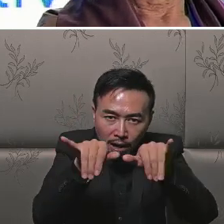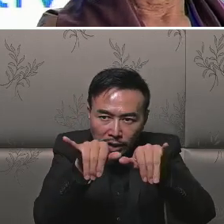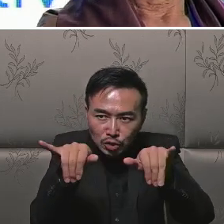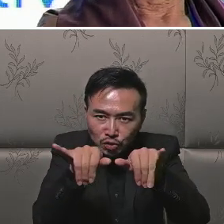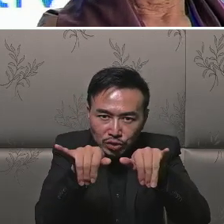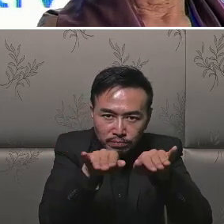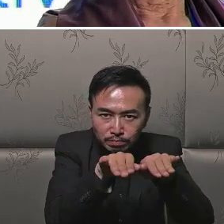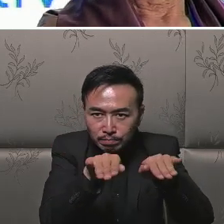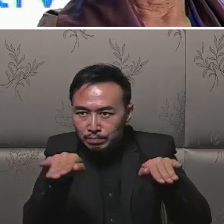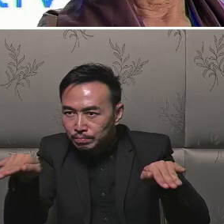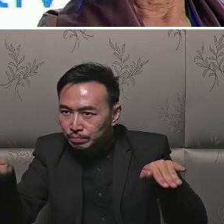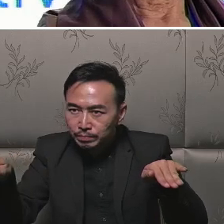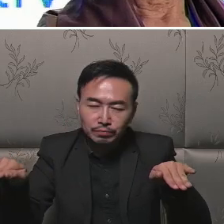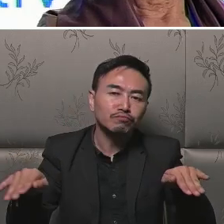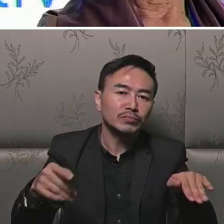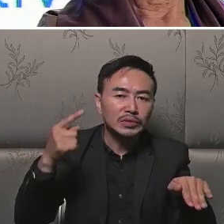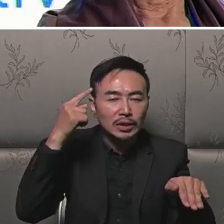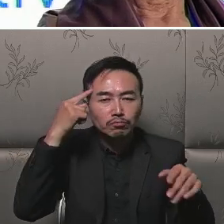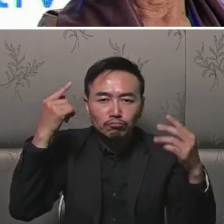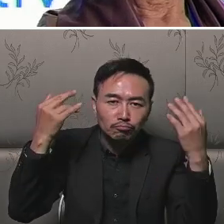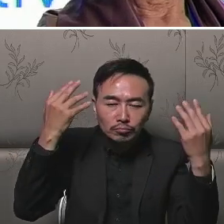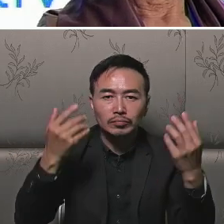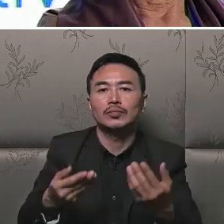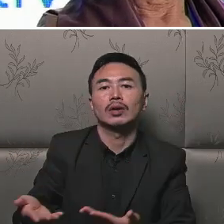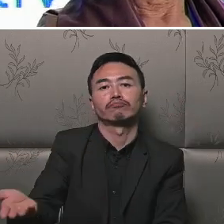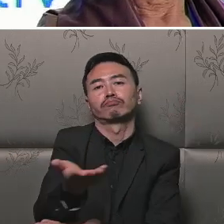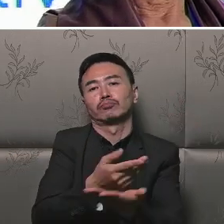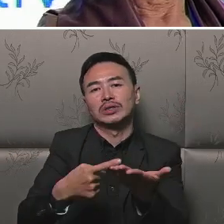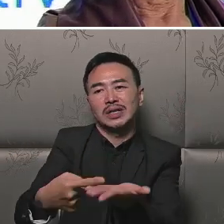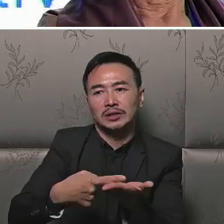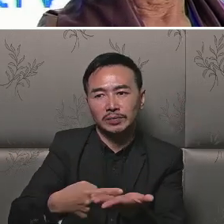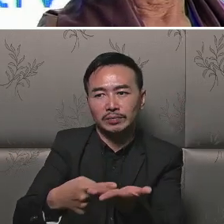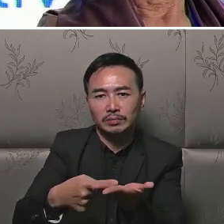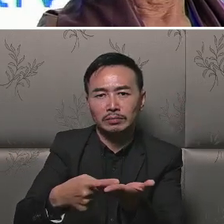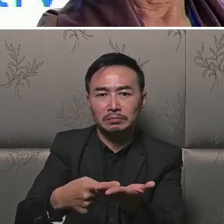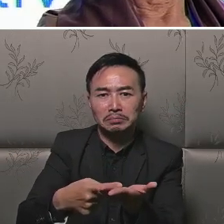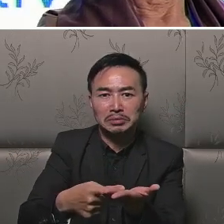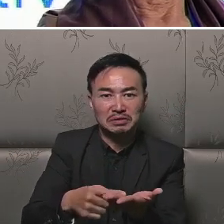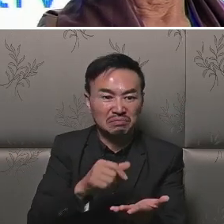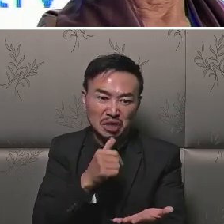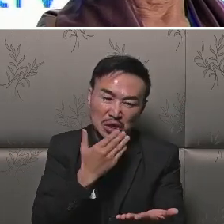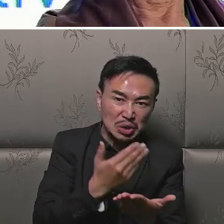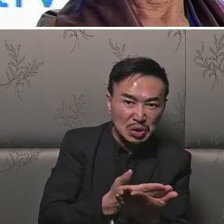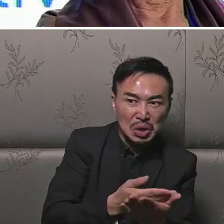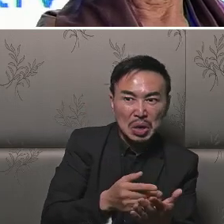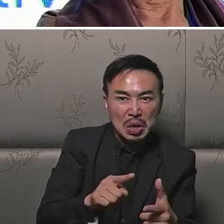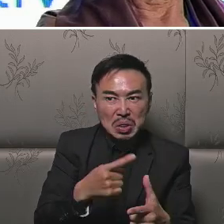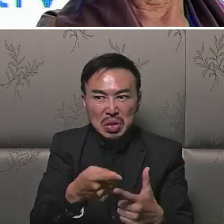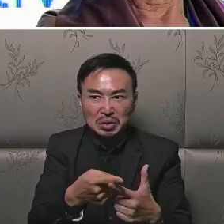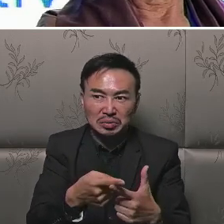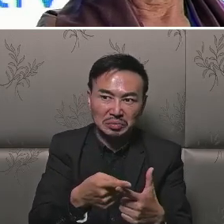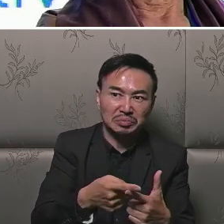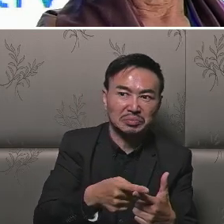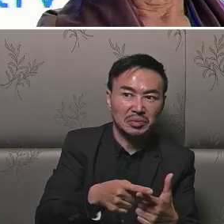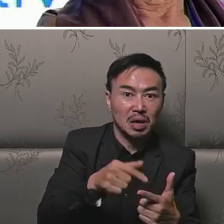with stakeholders, nurture collaboration, and nourish shared leadership. Why? Yield initial